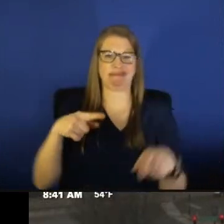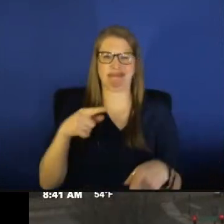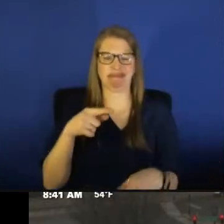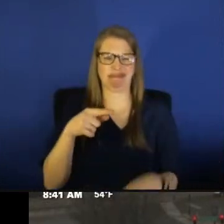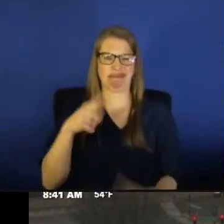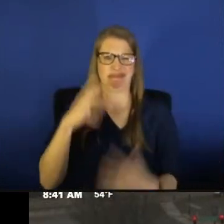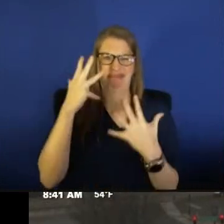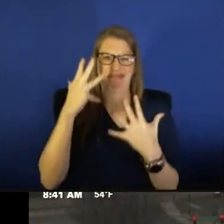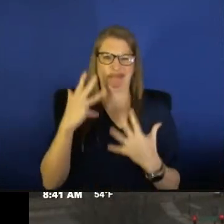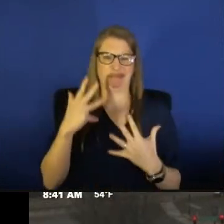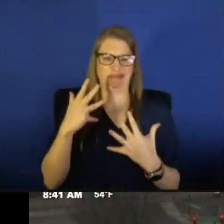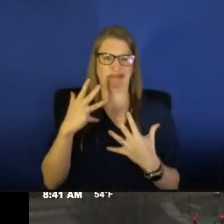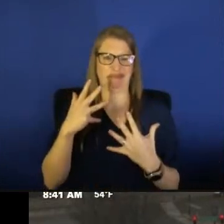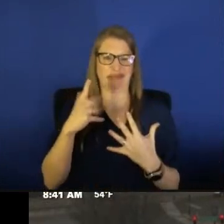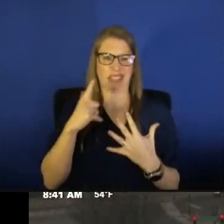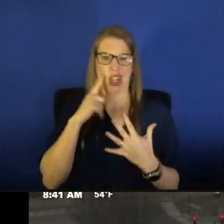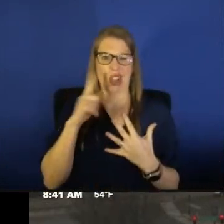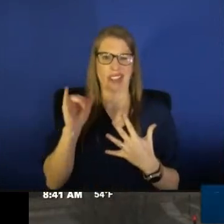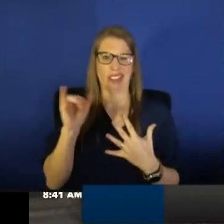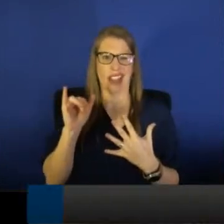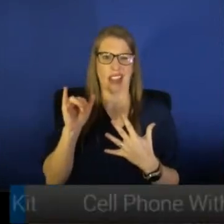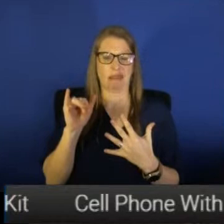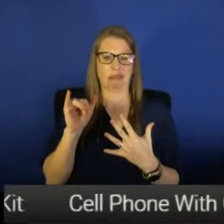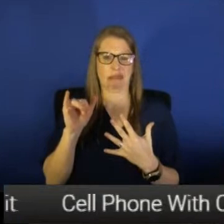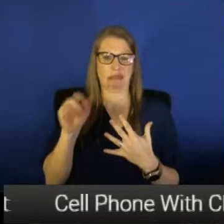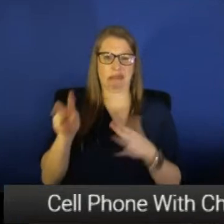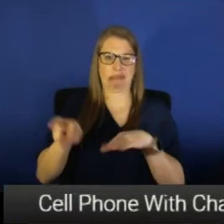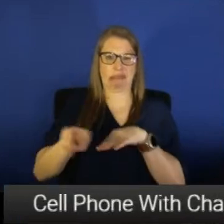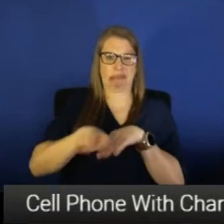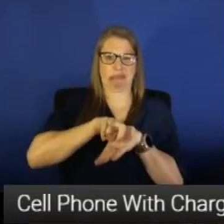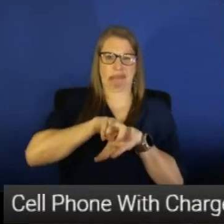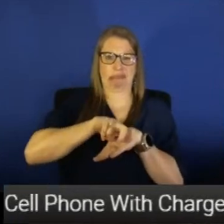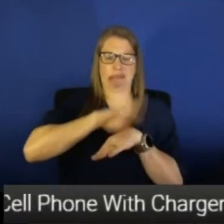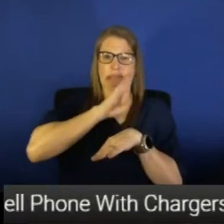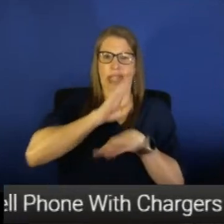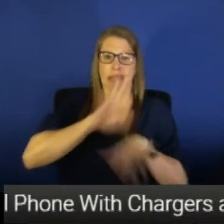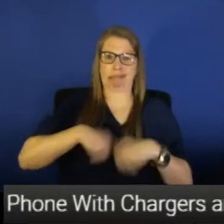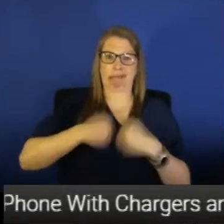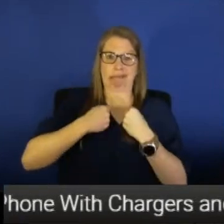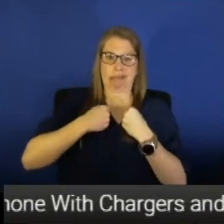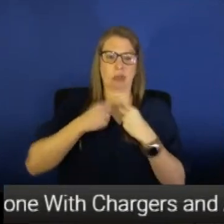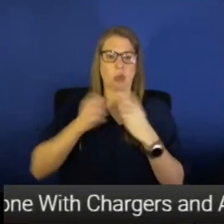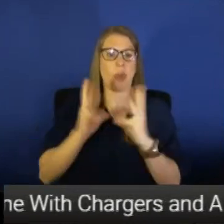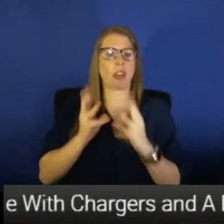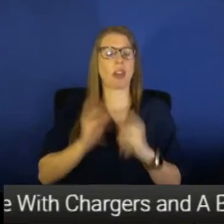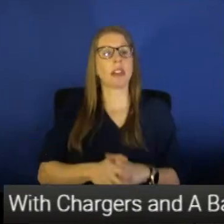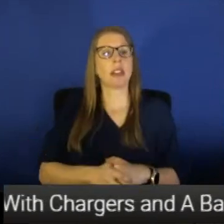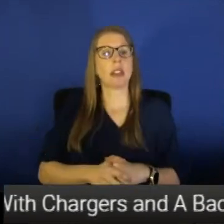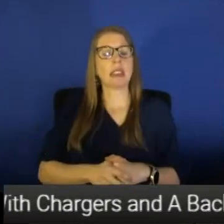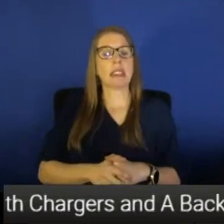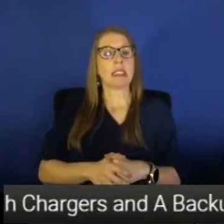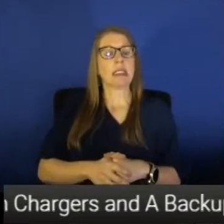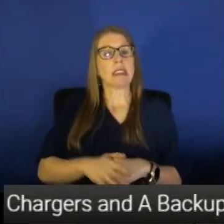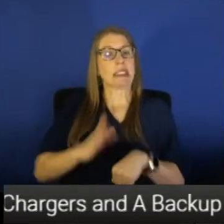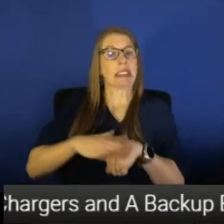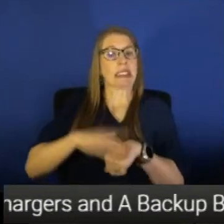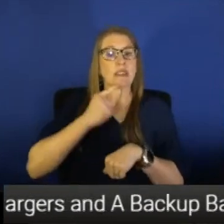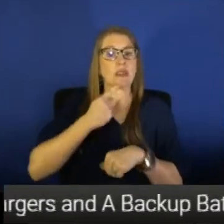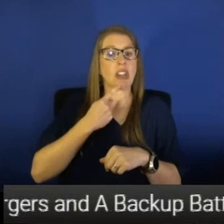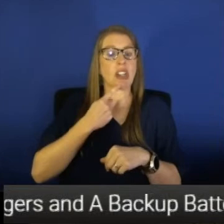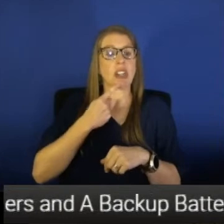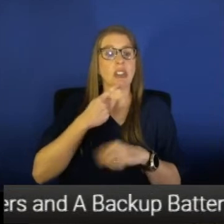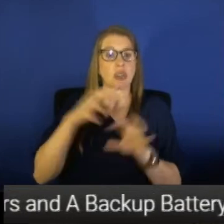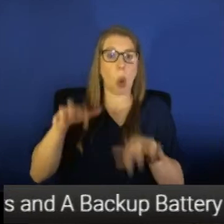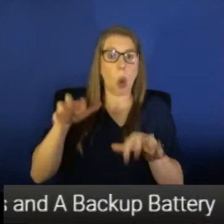looks like crawling back in bed weather right there. So there may be some thunderstorms and some slight risk of tornadoes. But we have that information